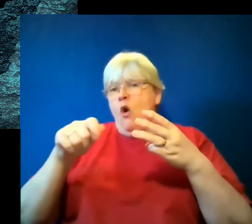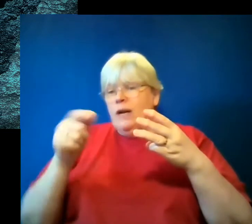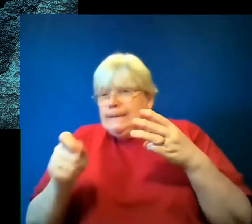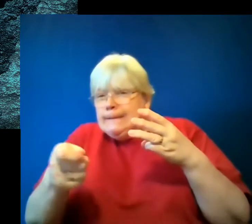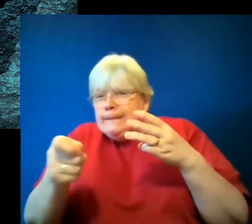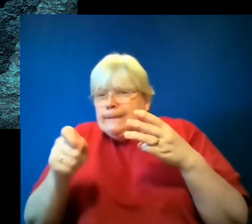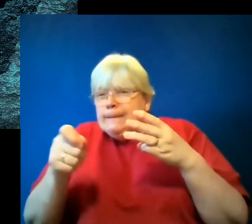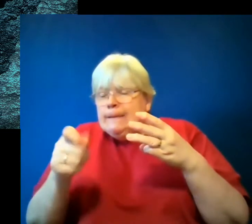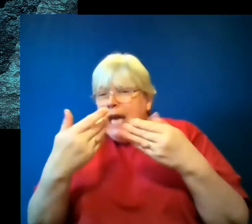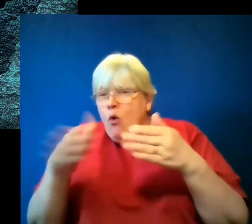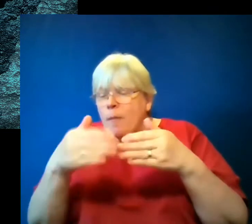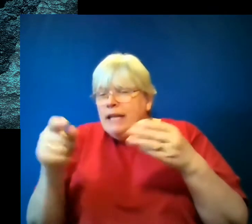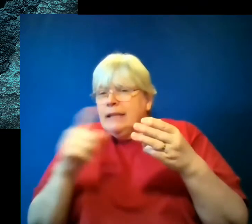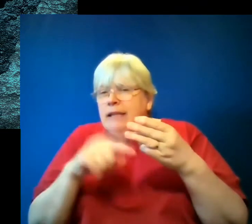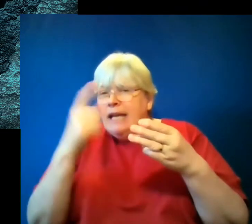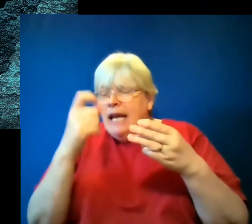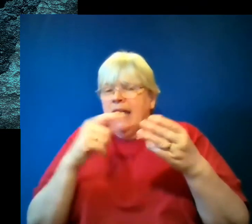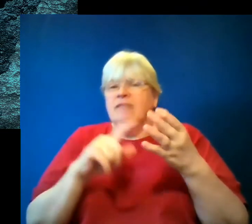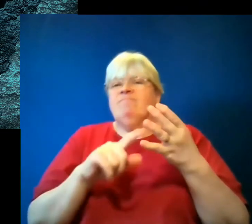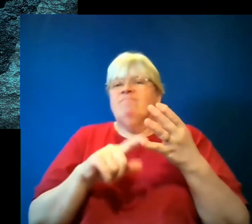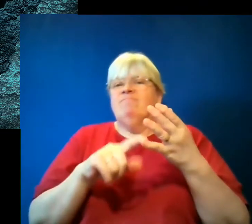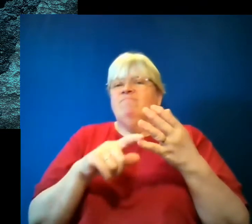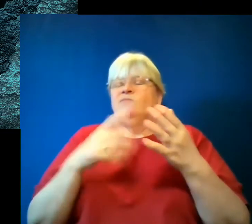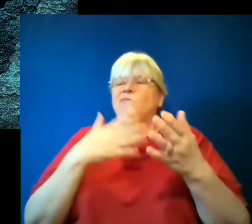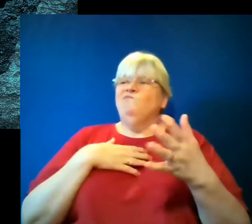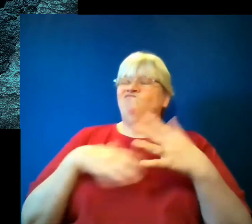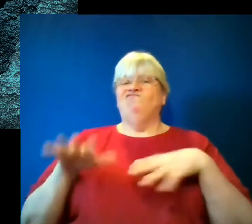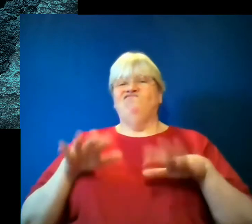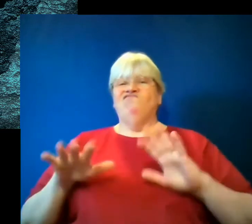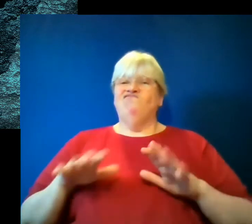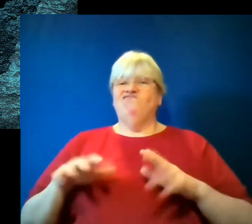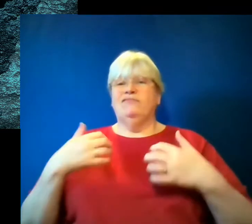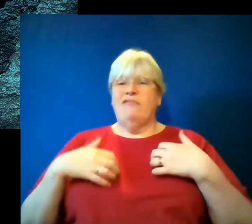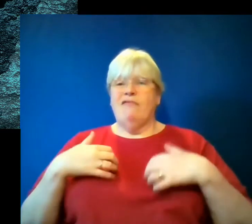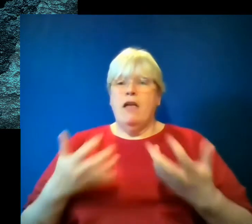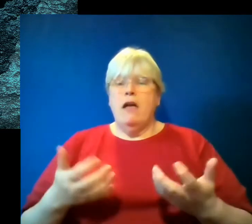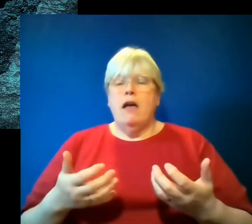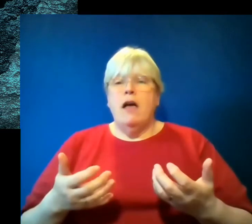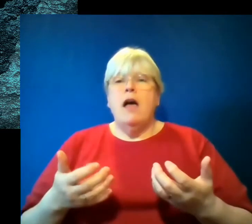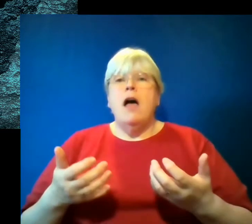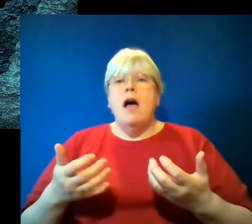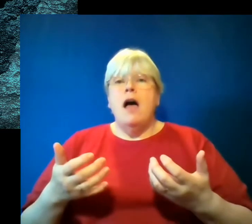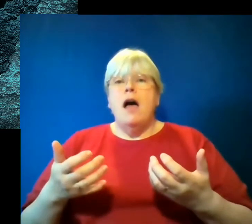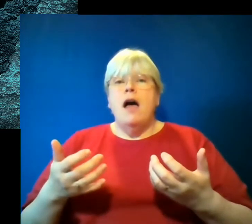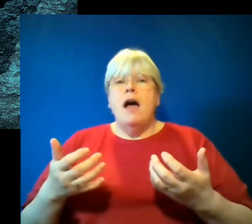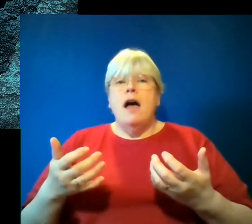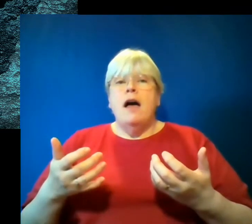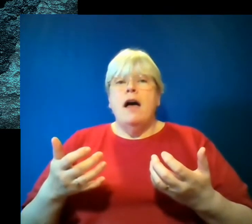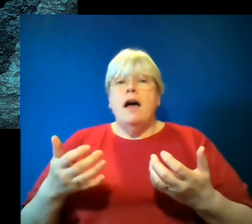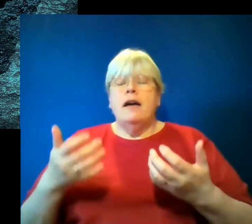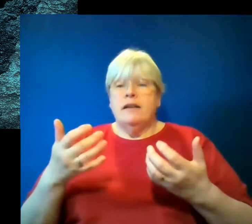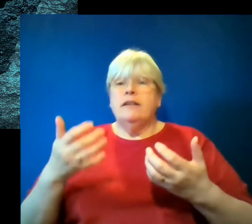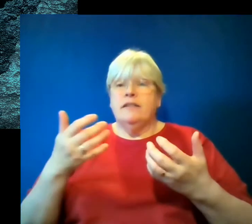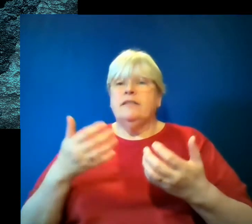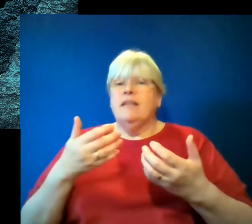who is swift with their fingers and a little bit lawless. And herself, she's the girl with the plan. And at this bit in the story that I'm going to